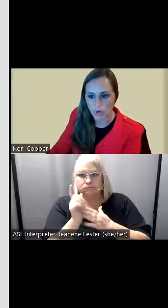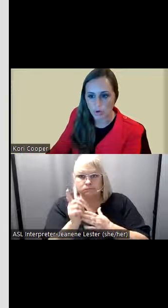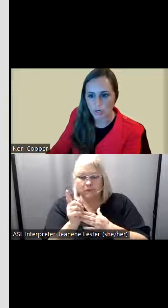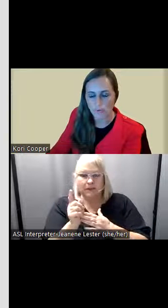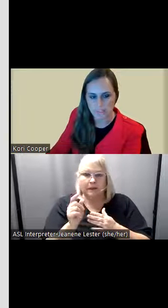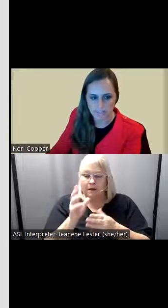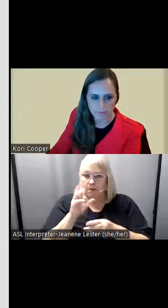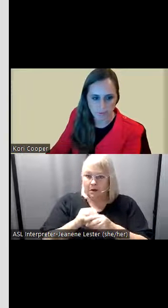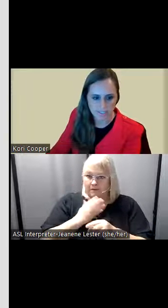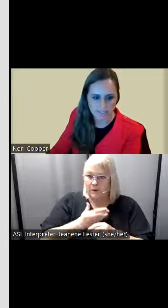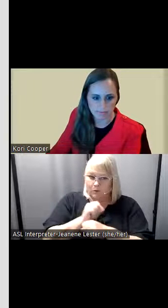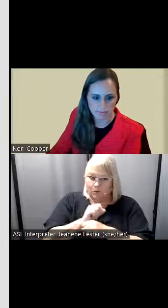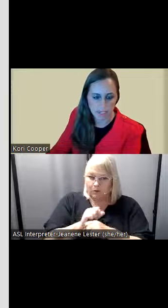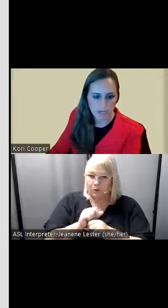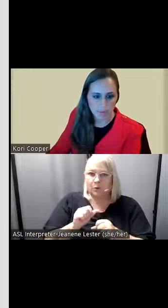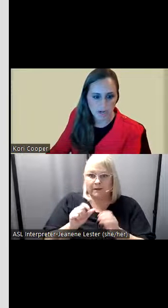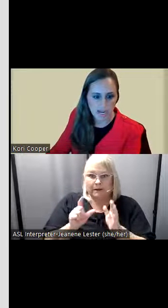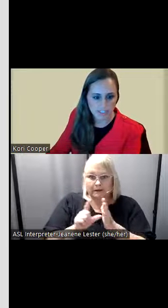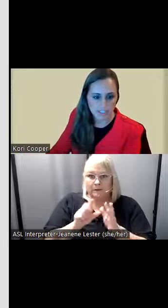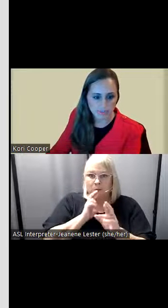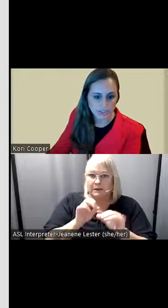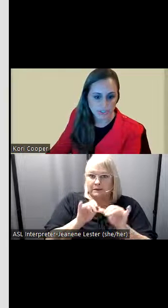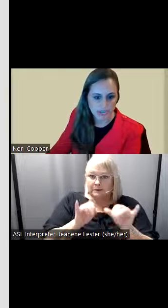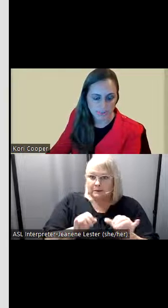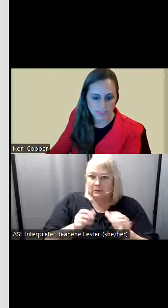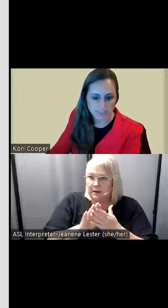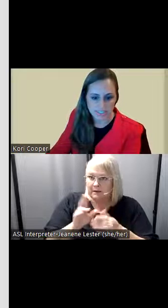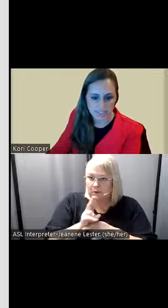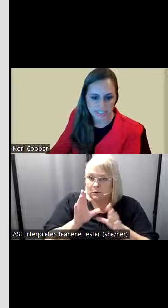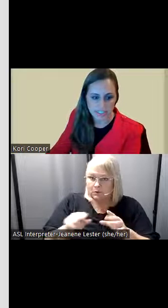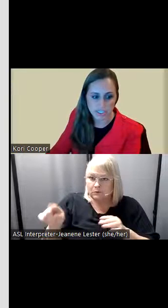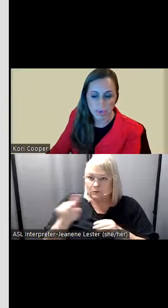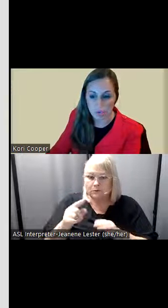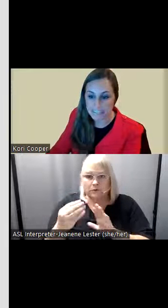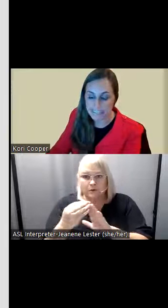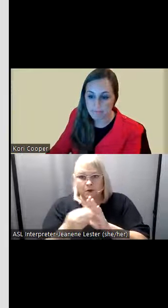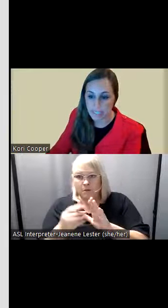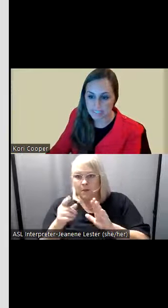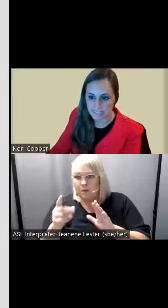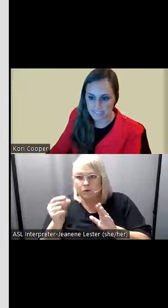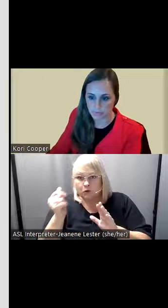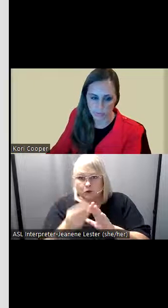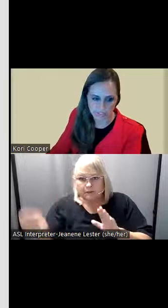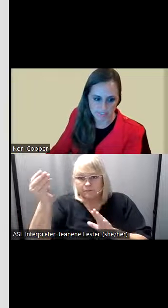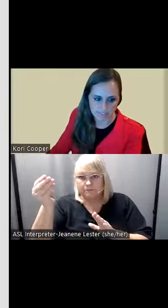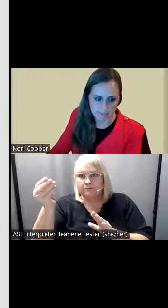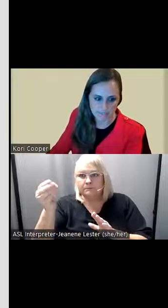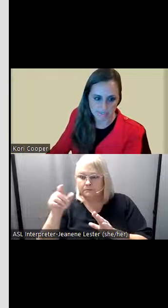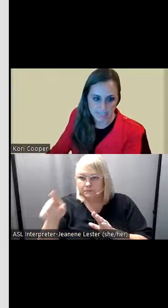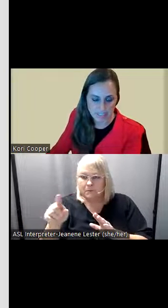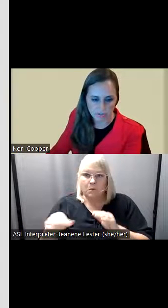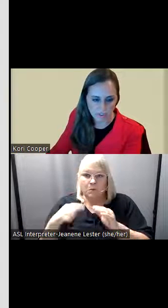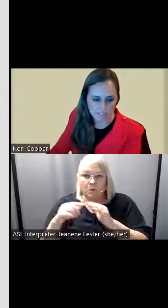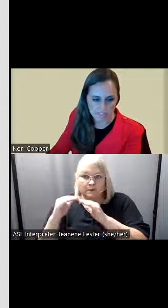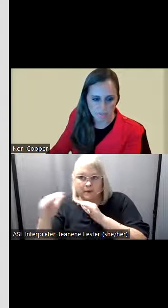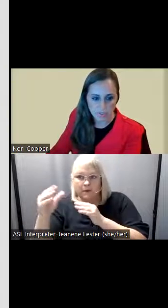of our work with the incident reporting systems, we are asking users to document those escalations once stabilized in this reporting system to